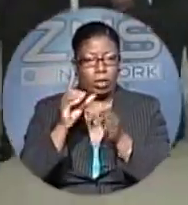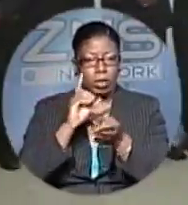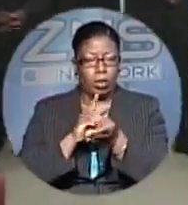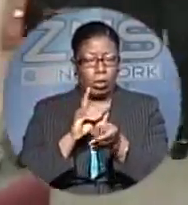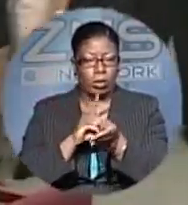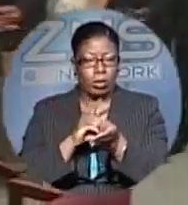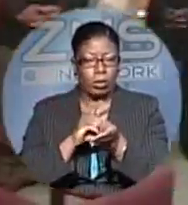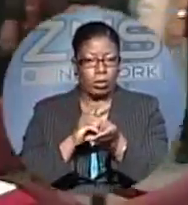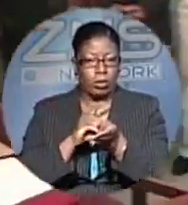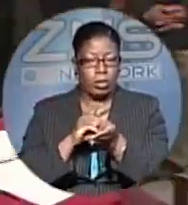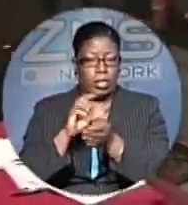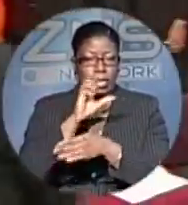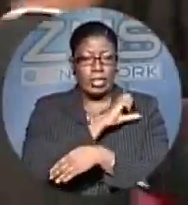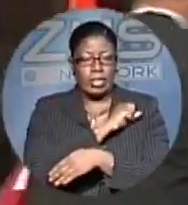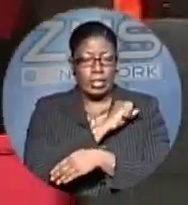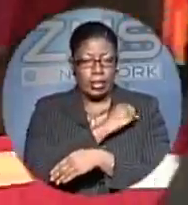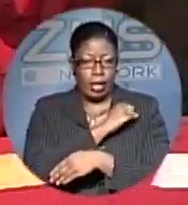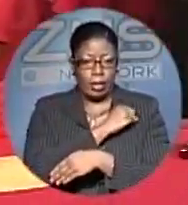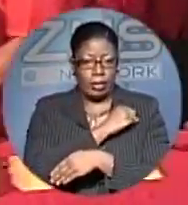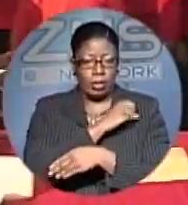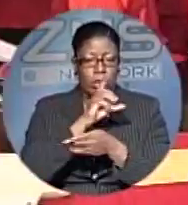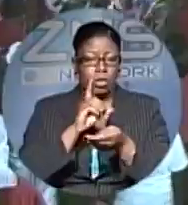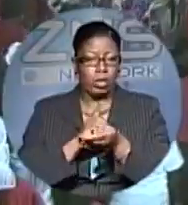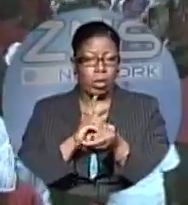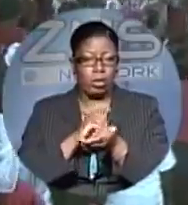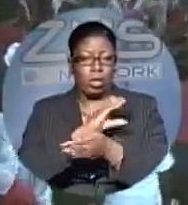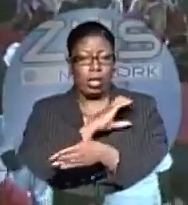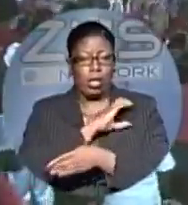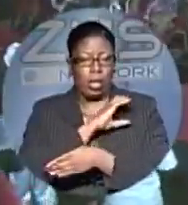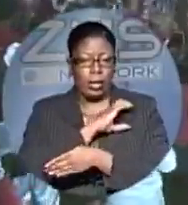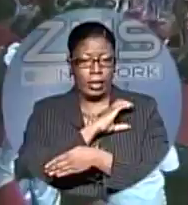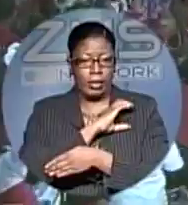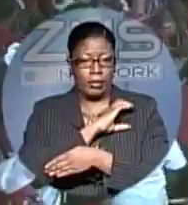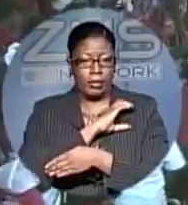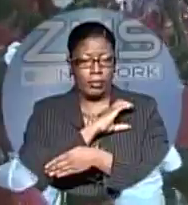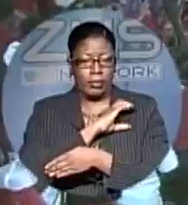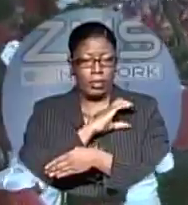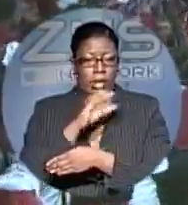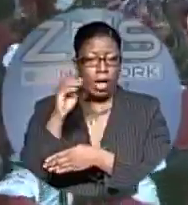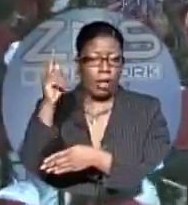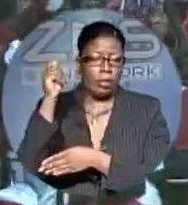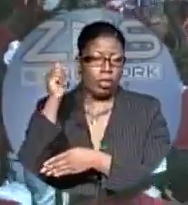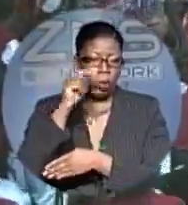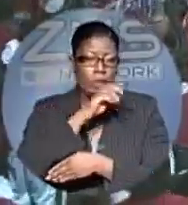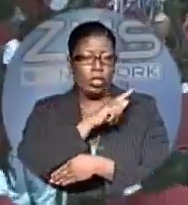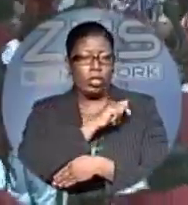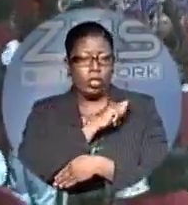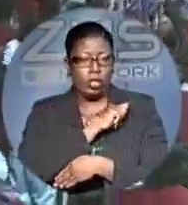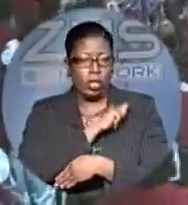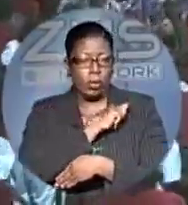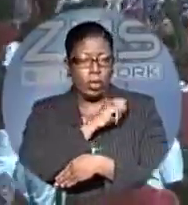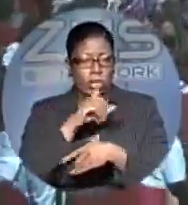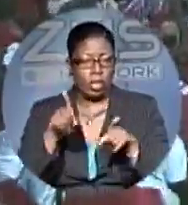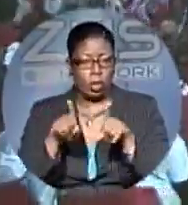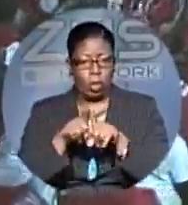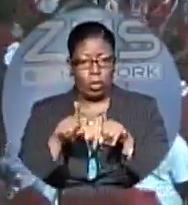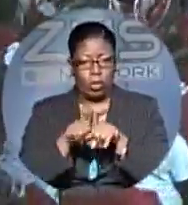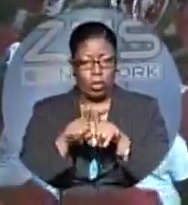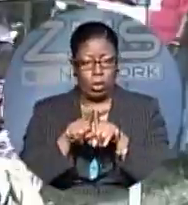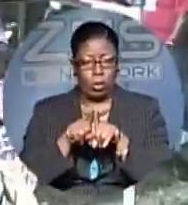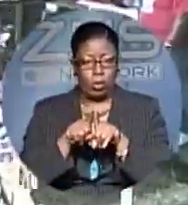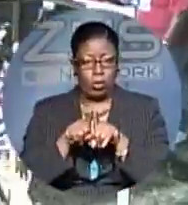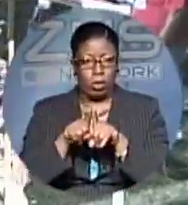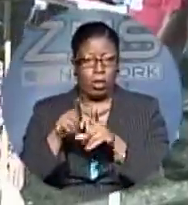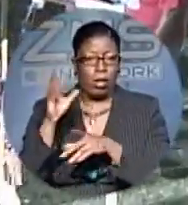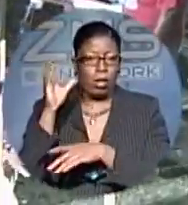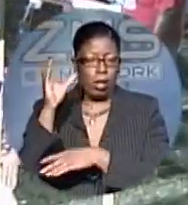Elizabeth, Brenda Roll Garden Hills, Dr. Hubert Minnis Killarney, Tommy Turnquest Mount Moriah, Byron Woodside Pinewood, Carl Bethel, Sea Breeze, Dion